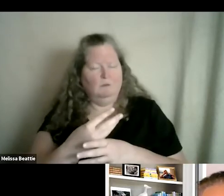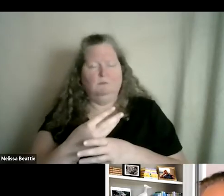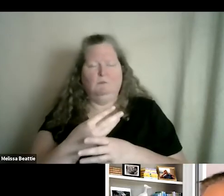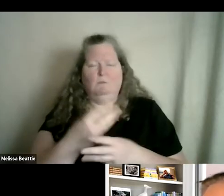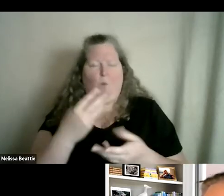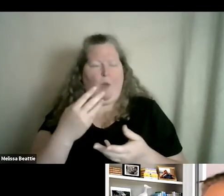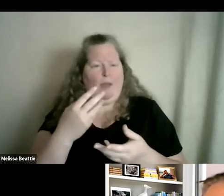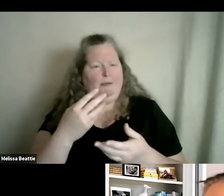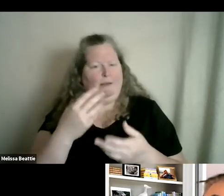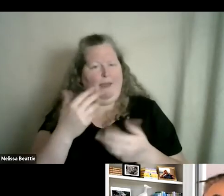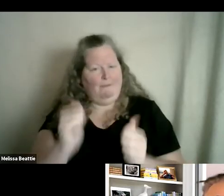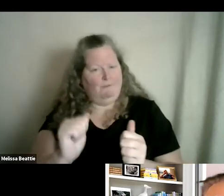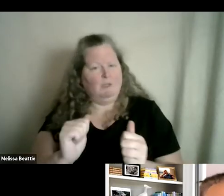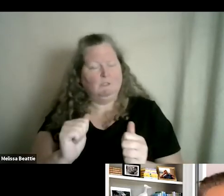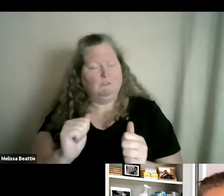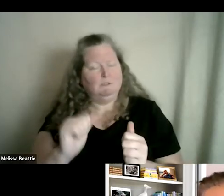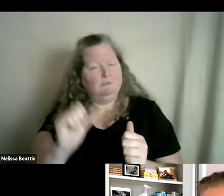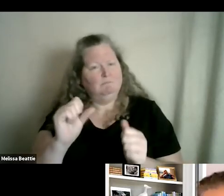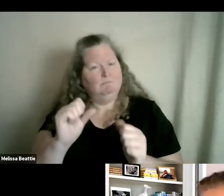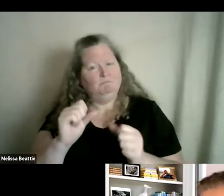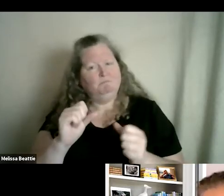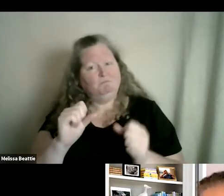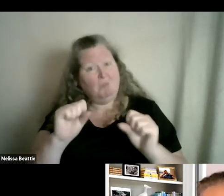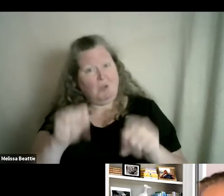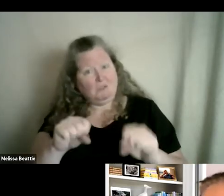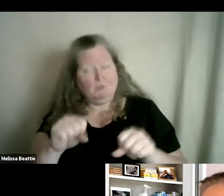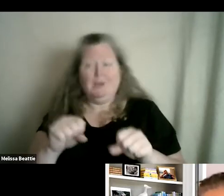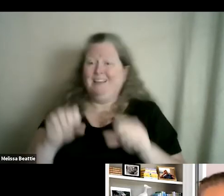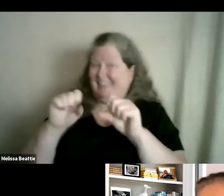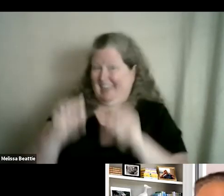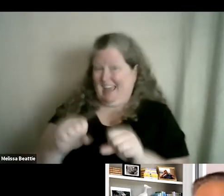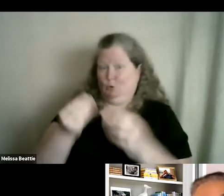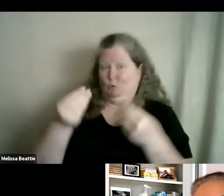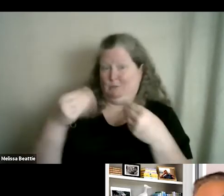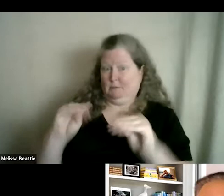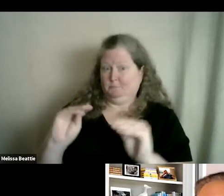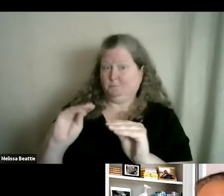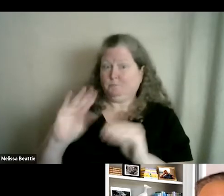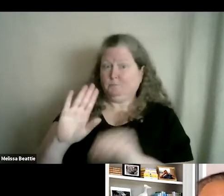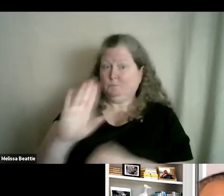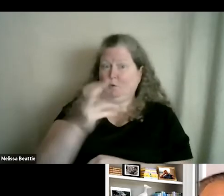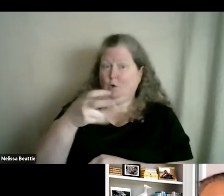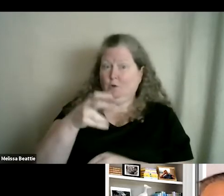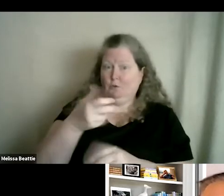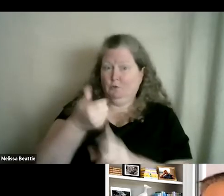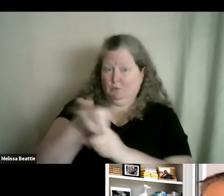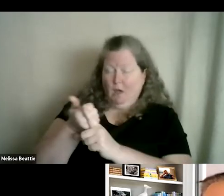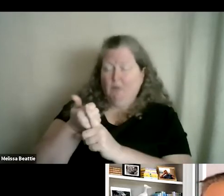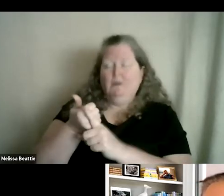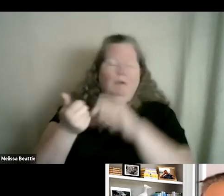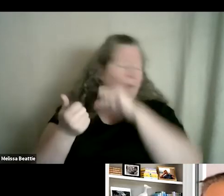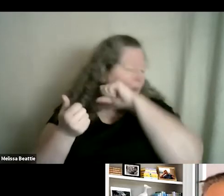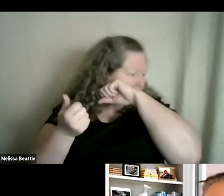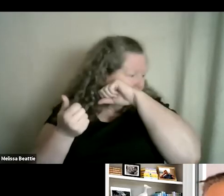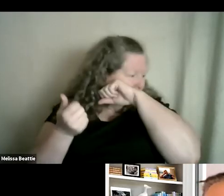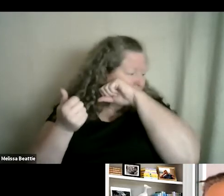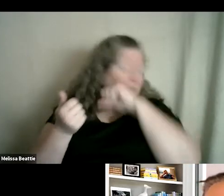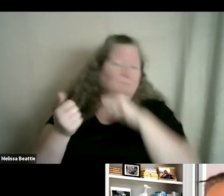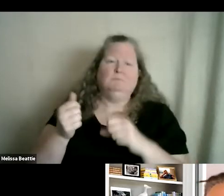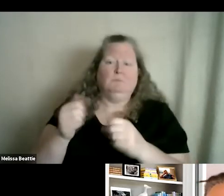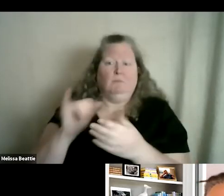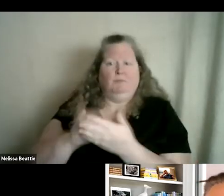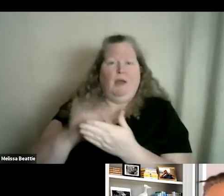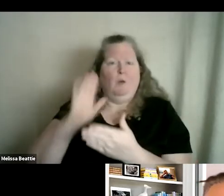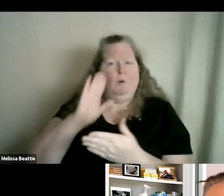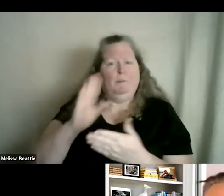doubts. Can you monetize it? That's going to be a little easier, because I think people are starting to